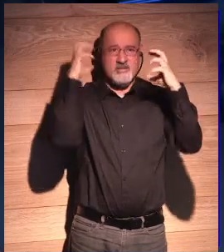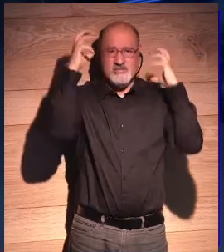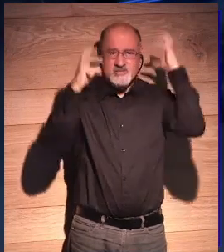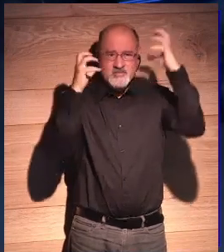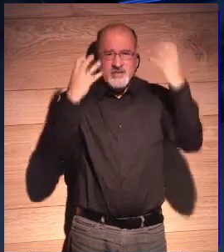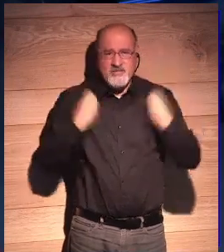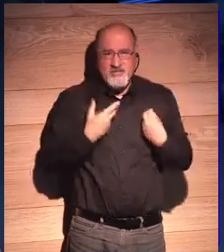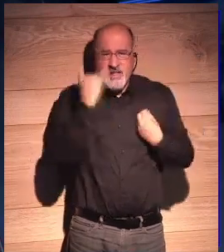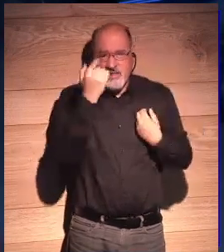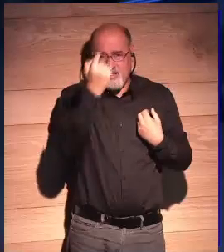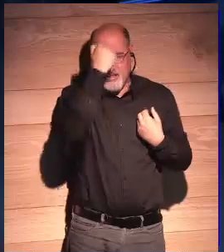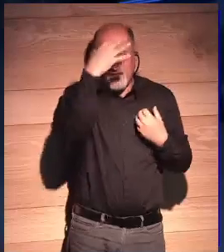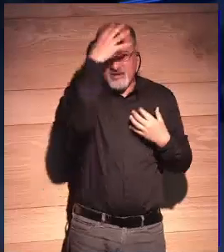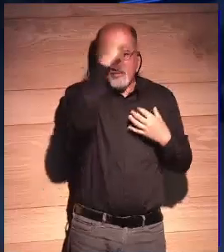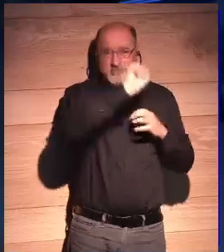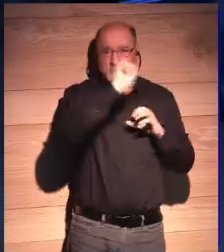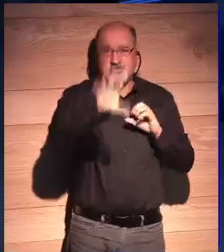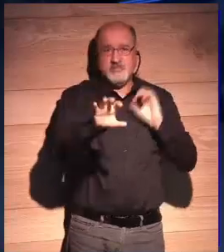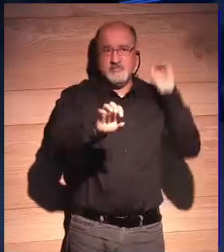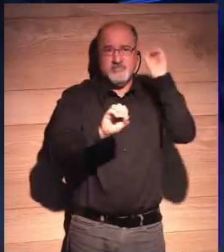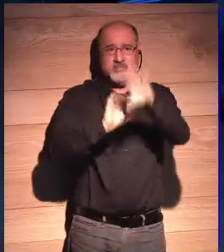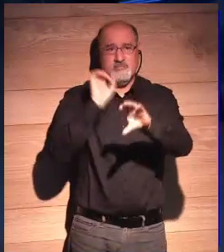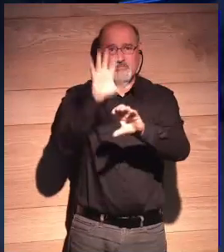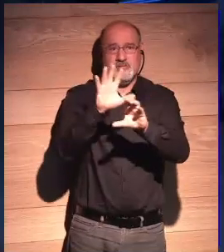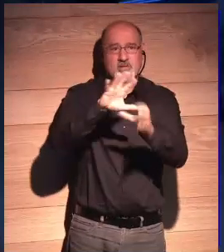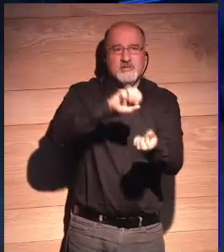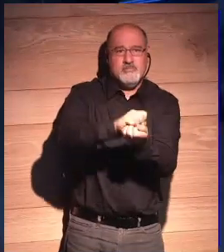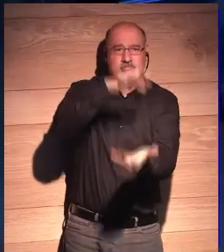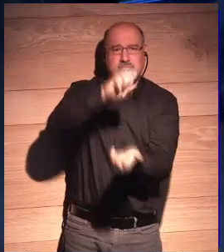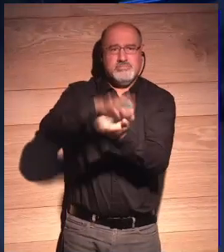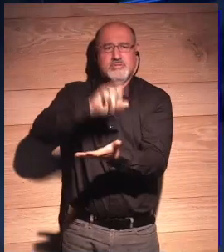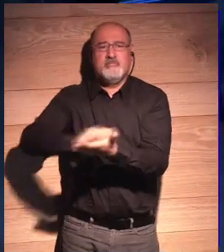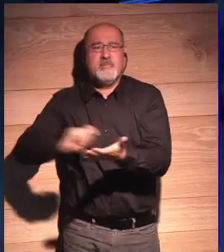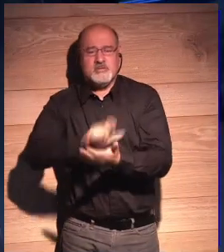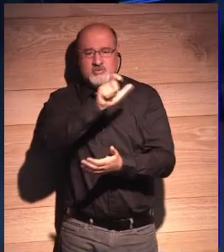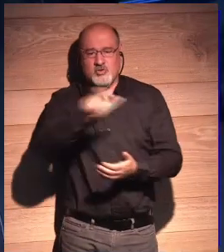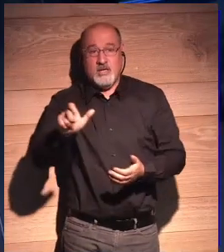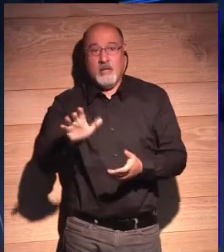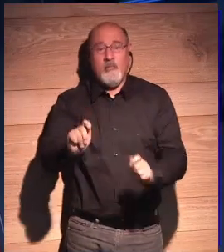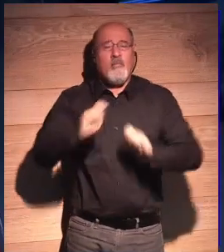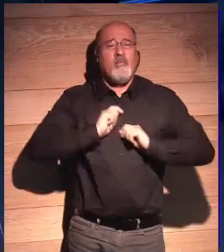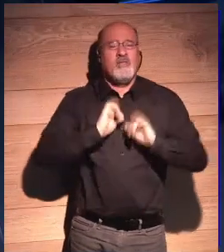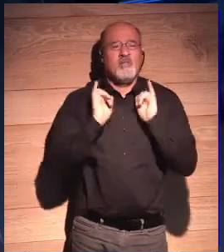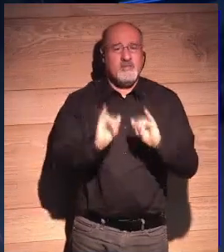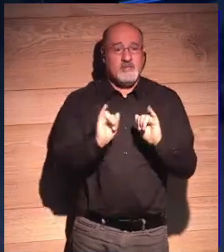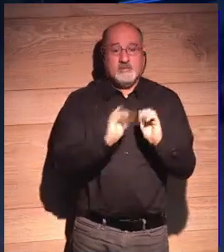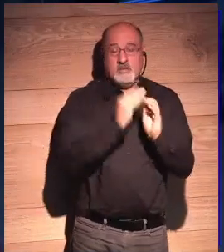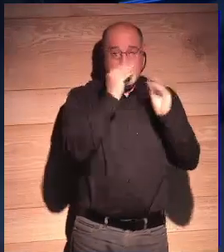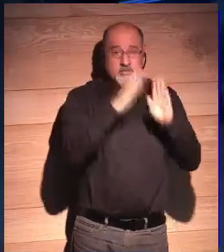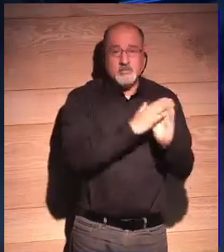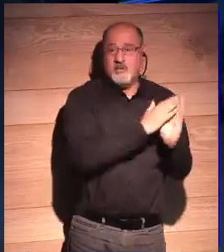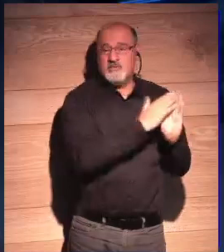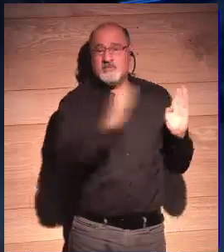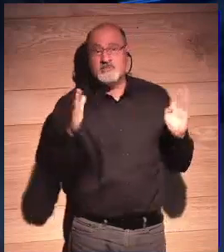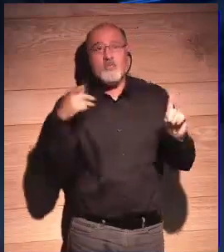them funny, because they're so obnoxious and awful. And then throughout the course of the story, my goal is